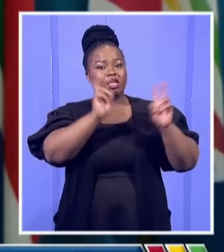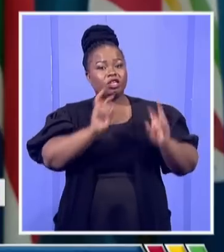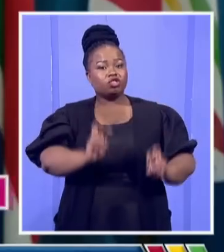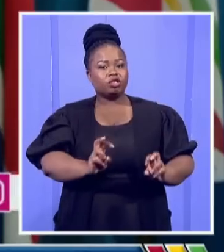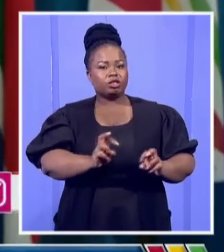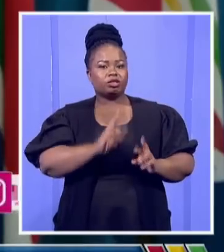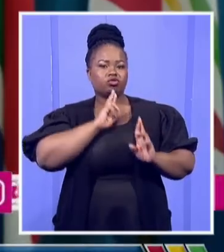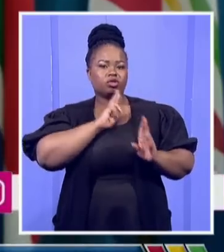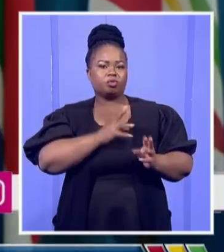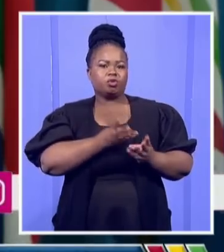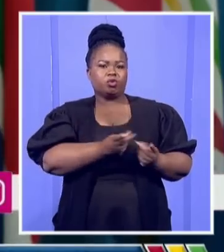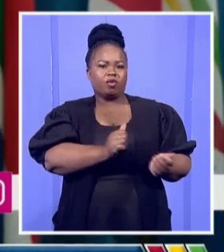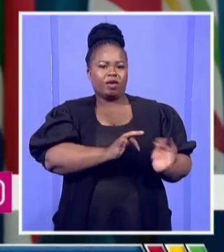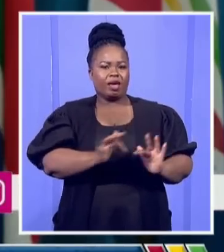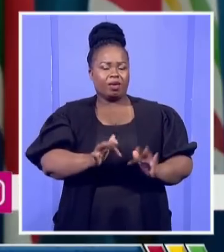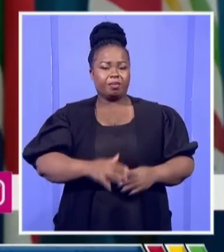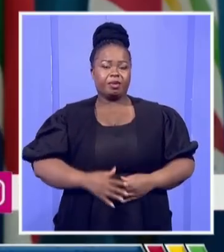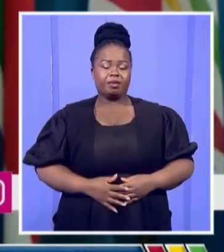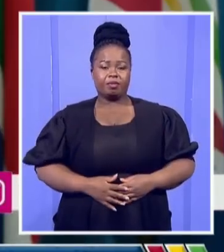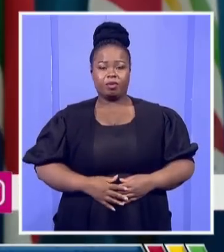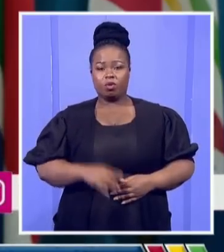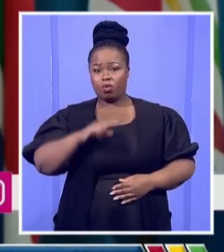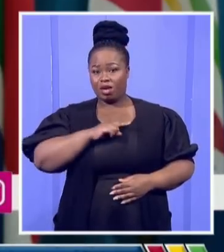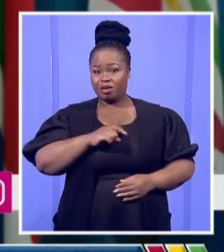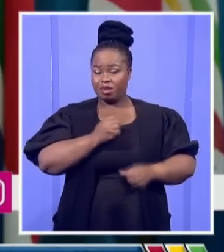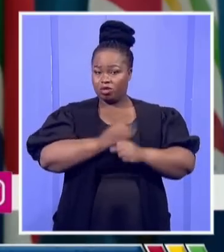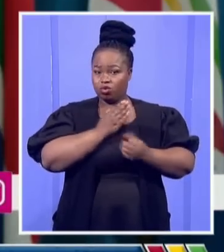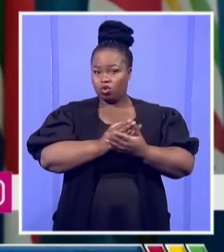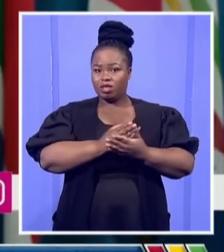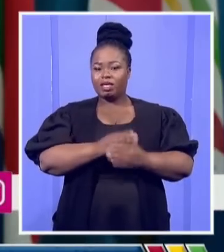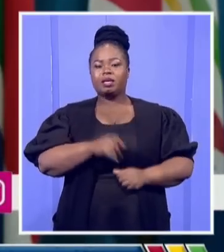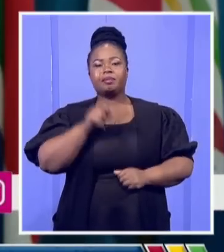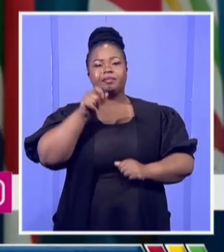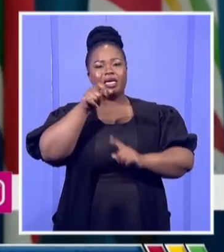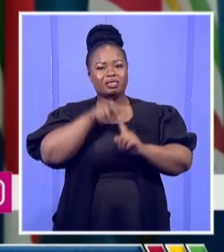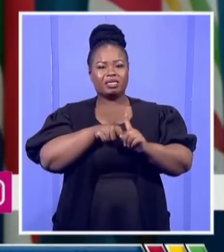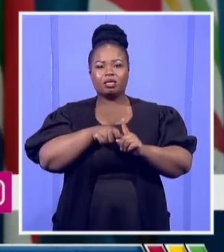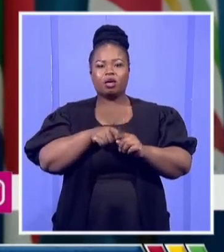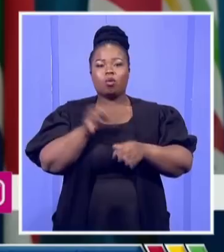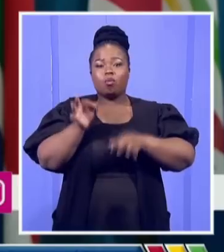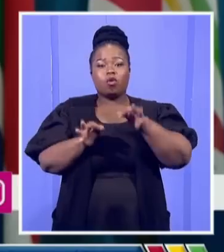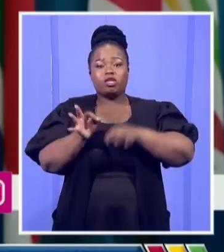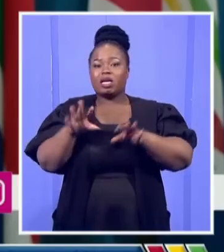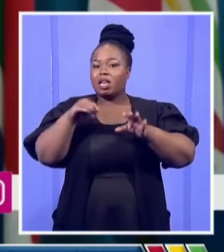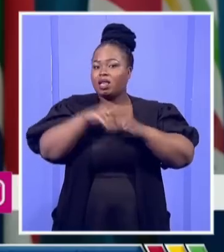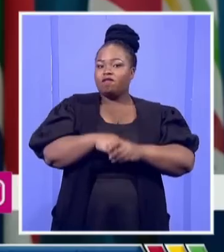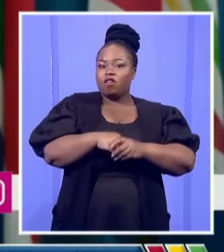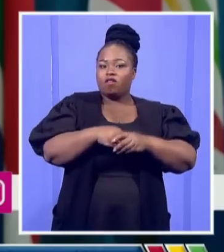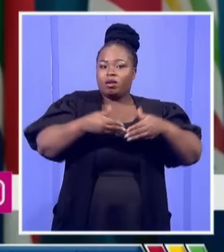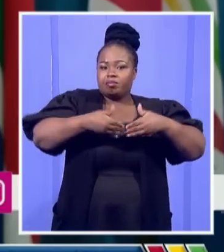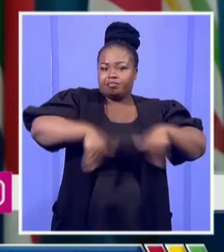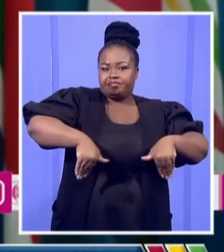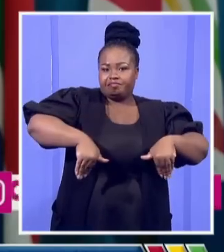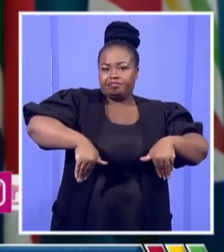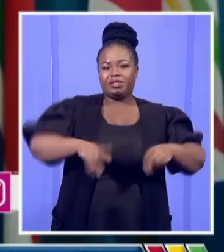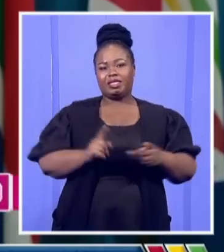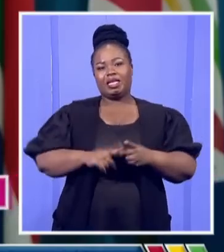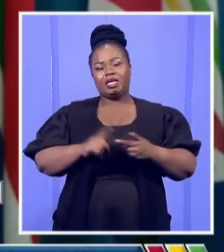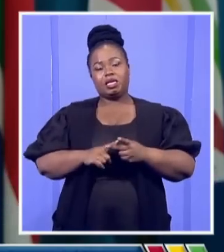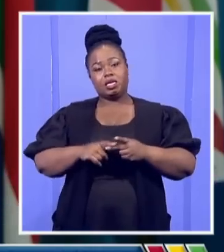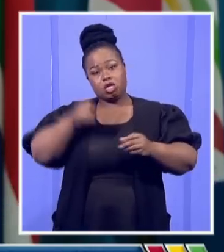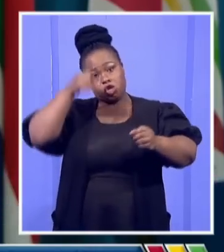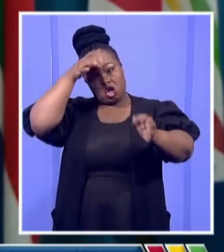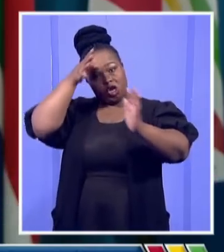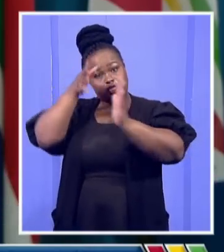is critical that this person is both apolitical and a leading expert in the energy field, and that